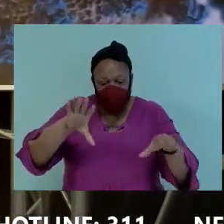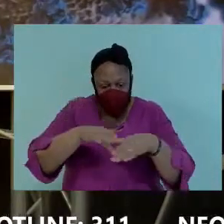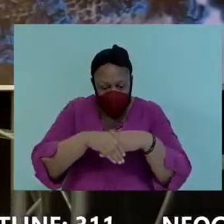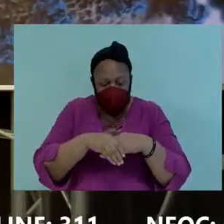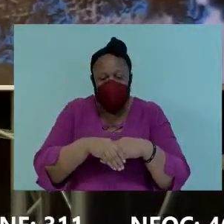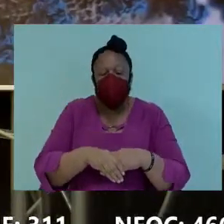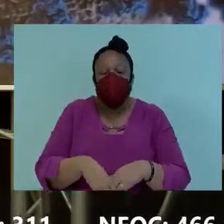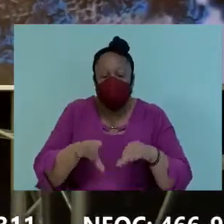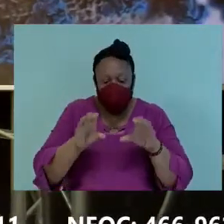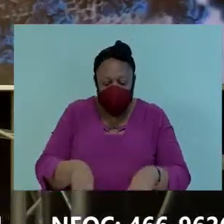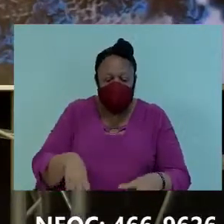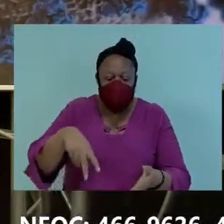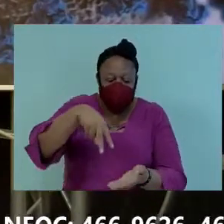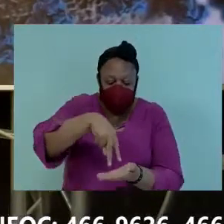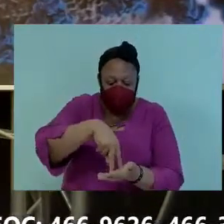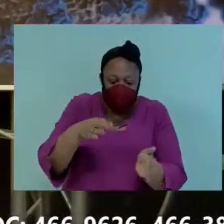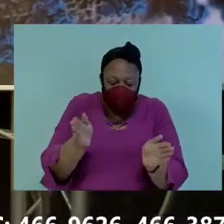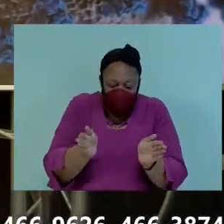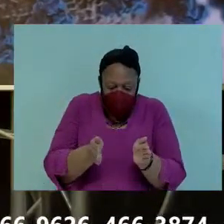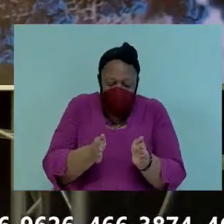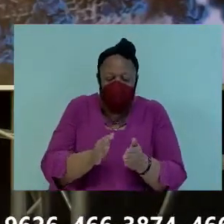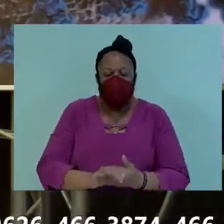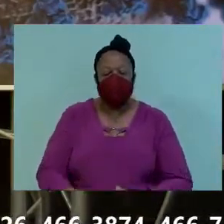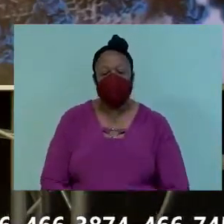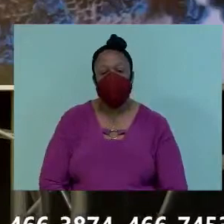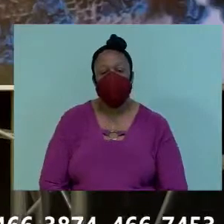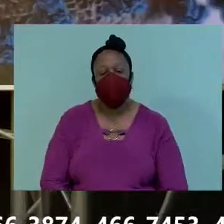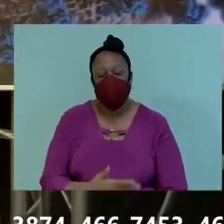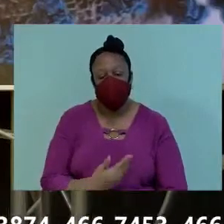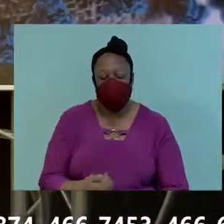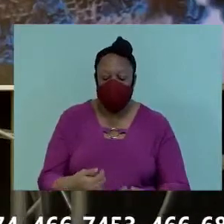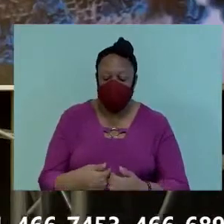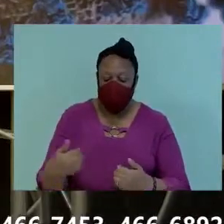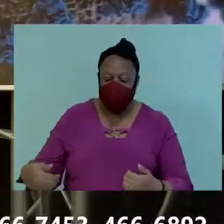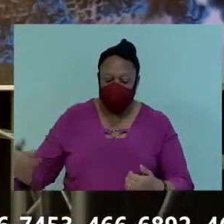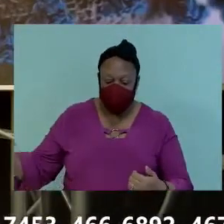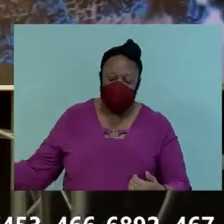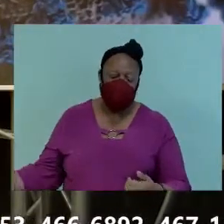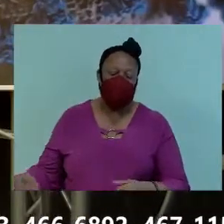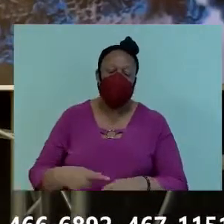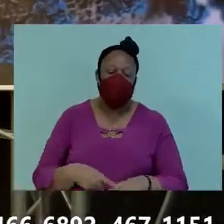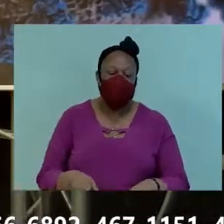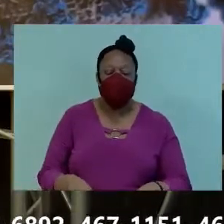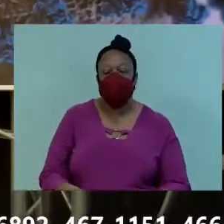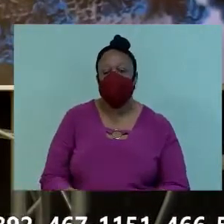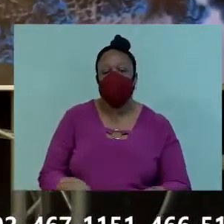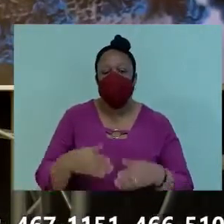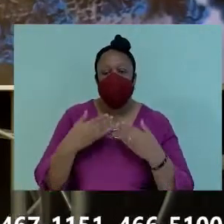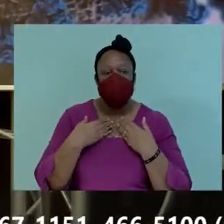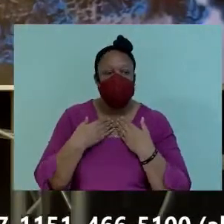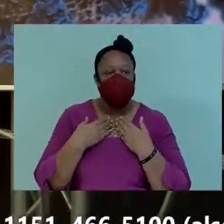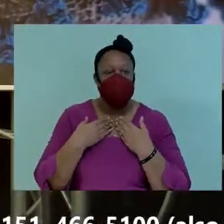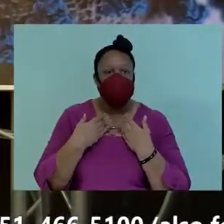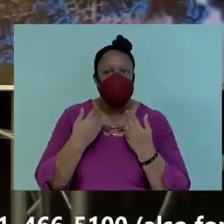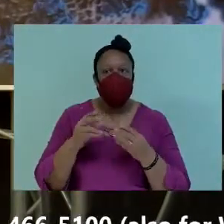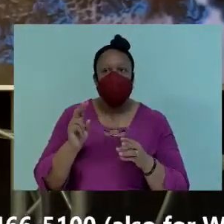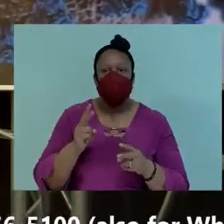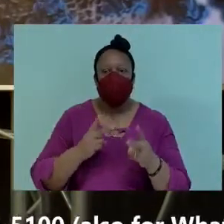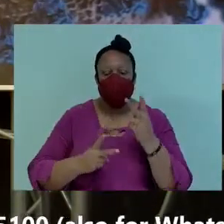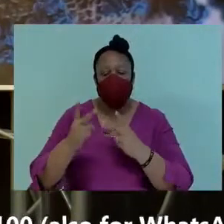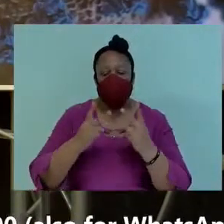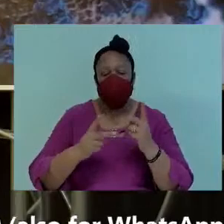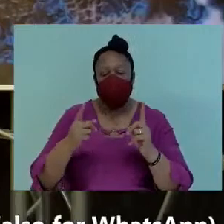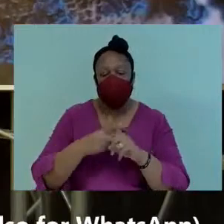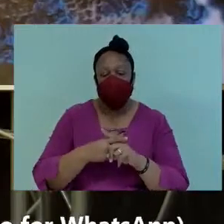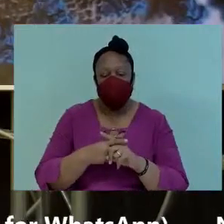behavior. There was also an adjustment to the hours of visit to public beaches. A